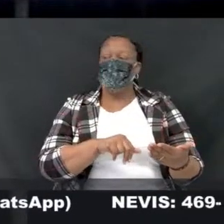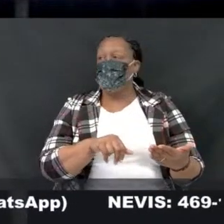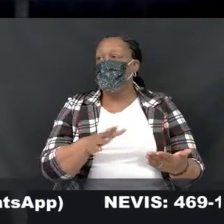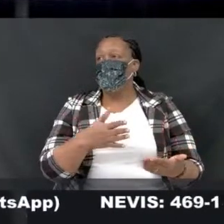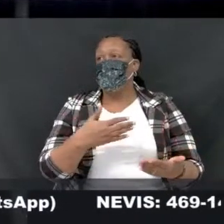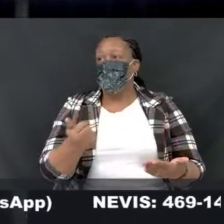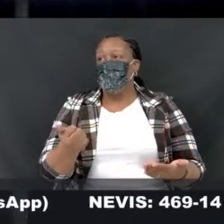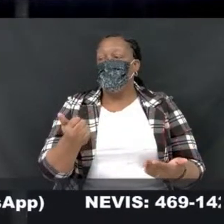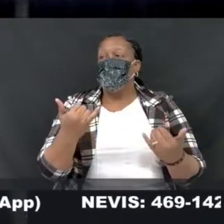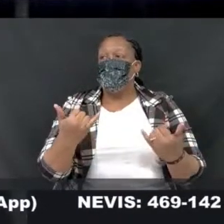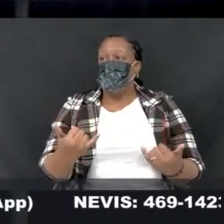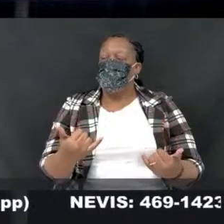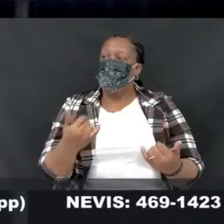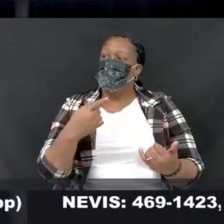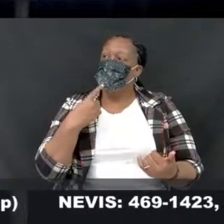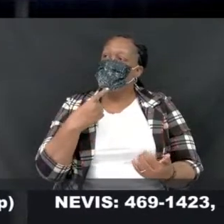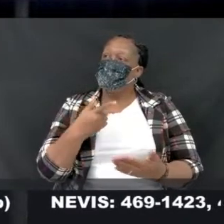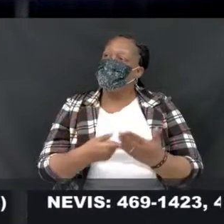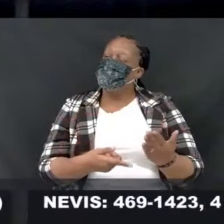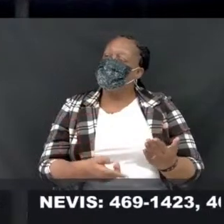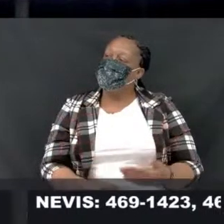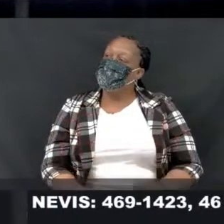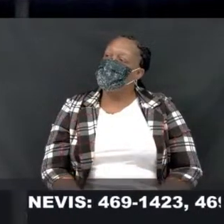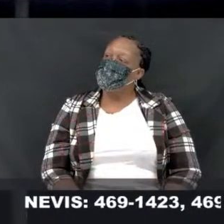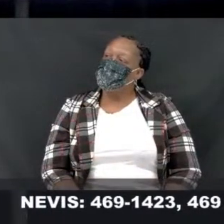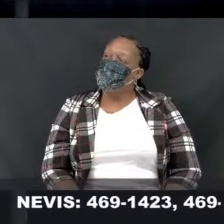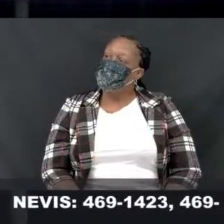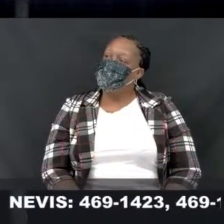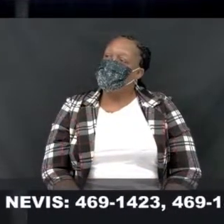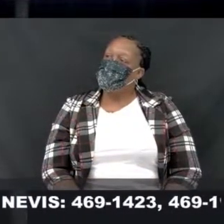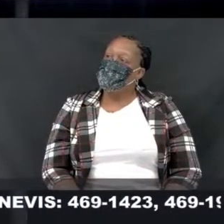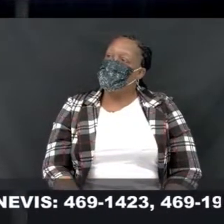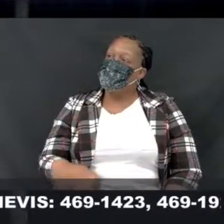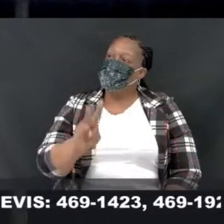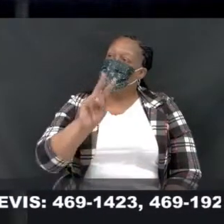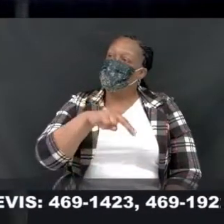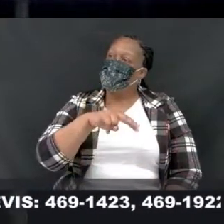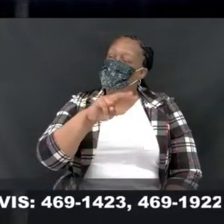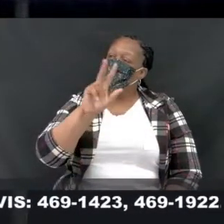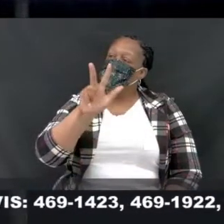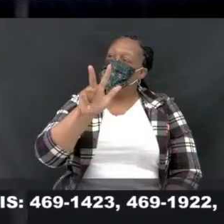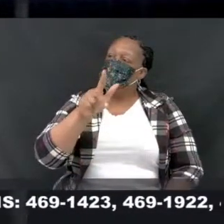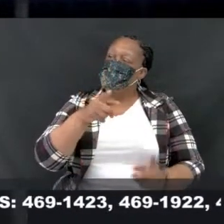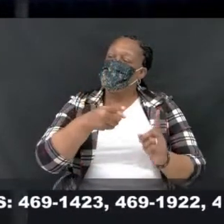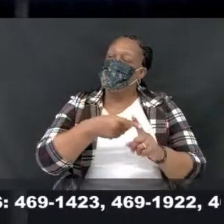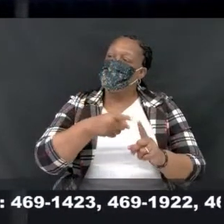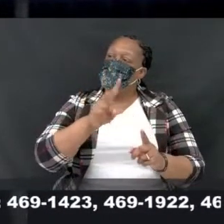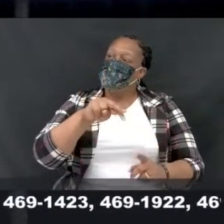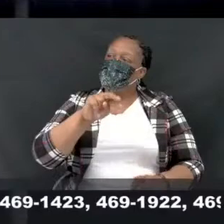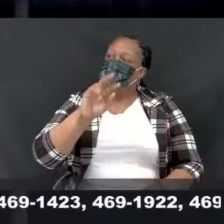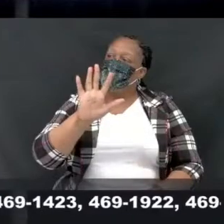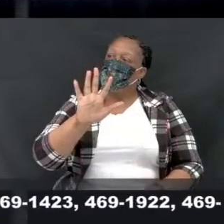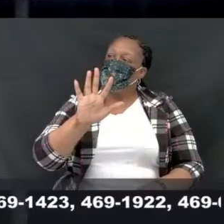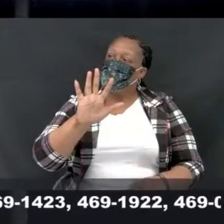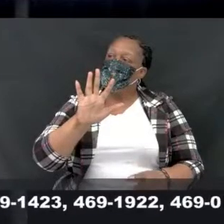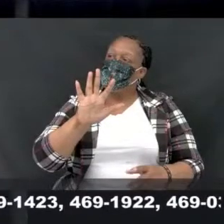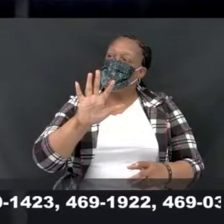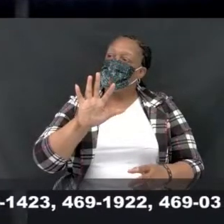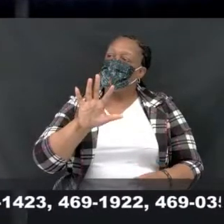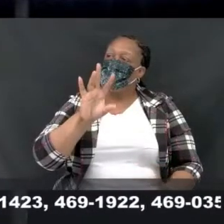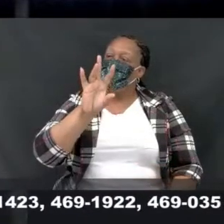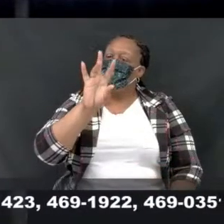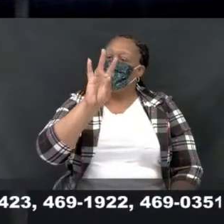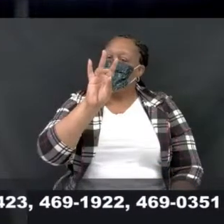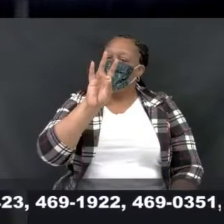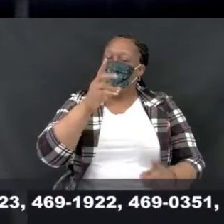share some with you. They are proposing that the 23rd to the 25th of June 2022, from the hours of 7